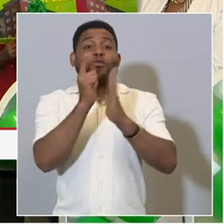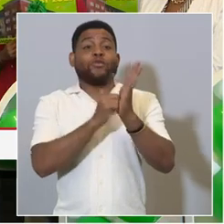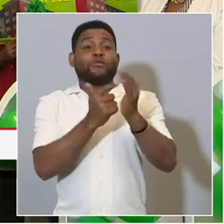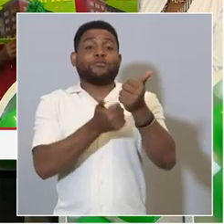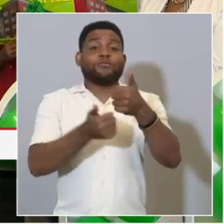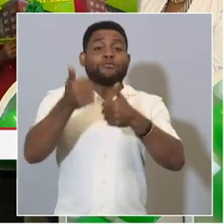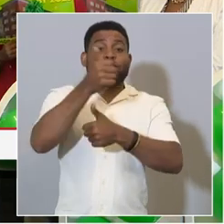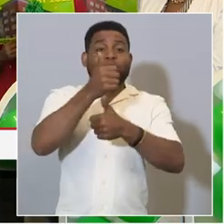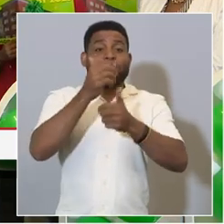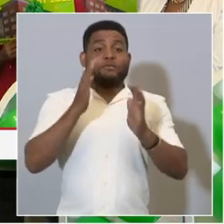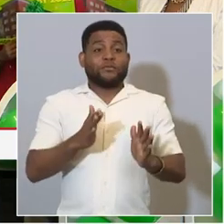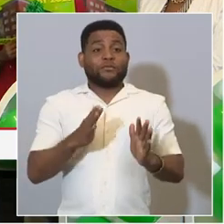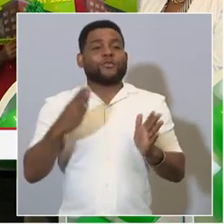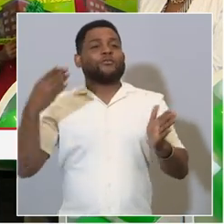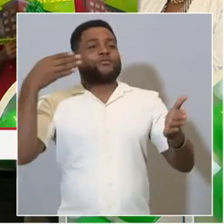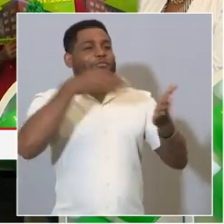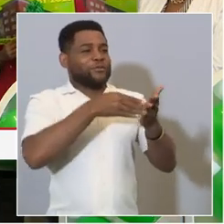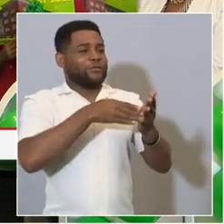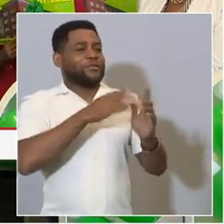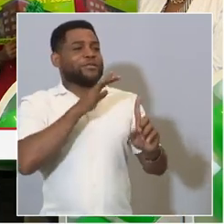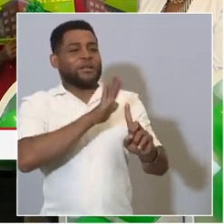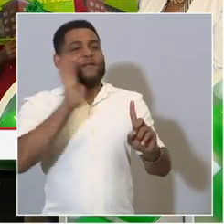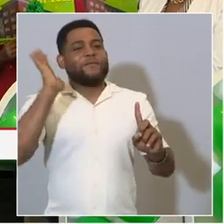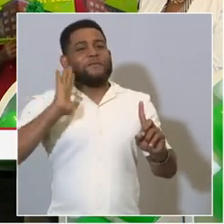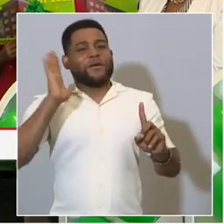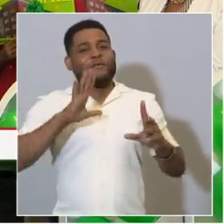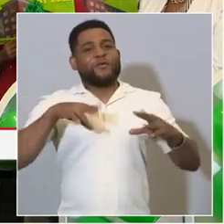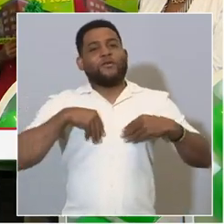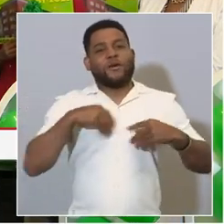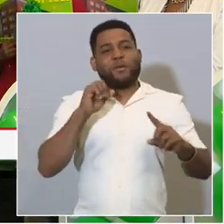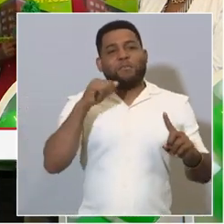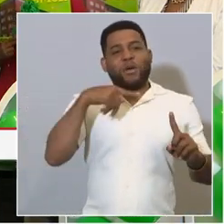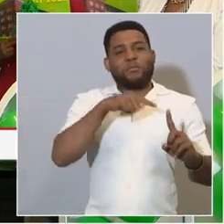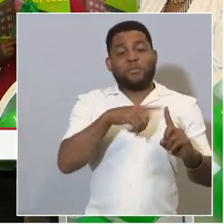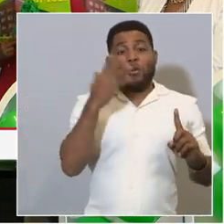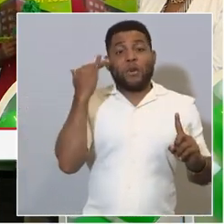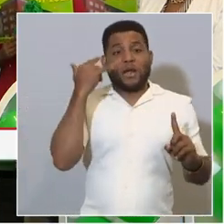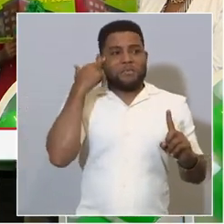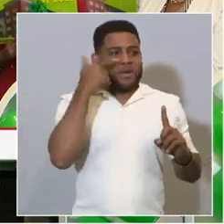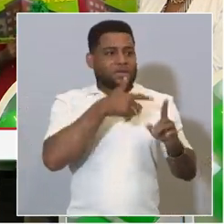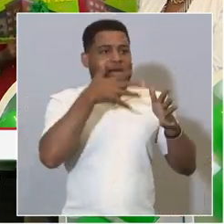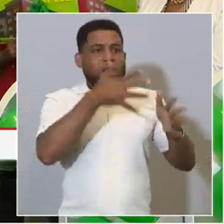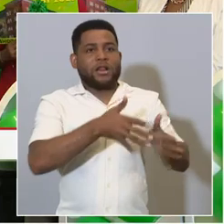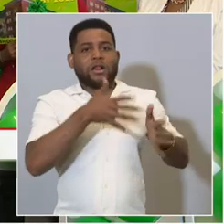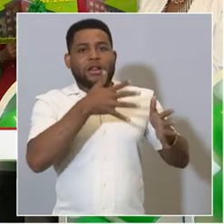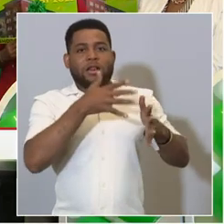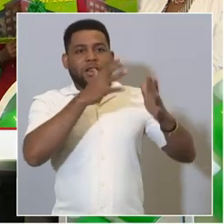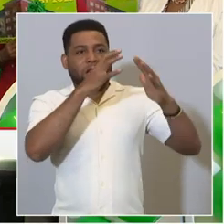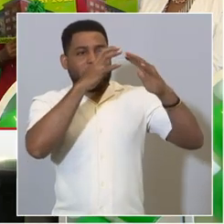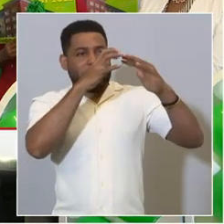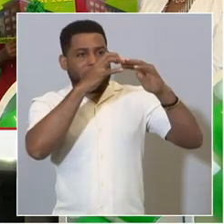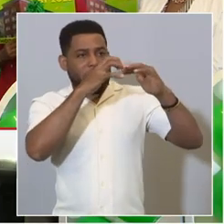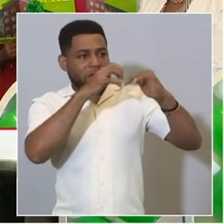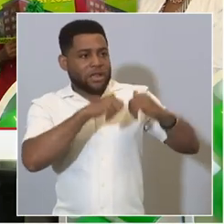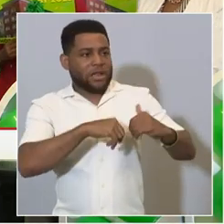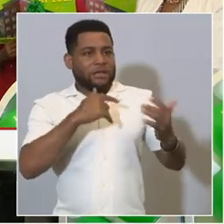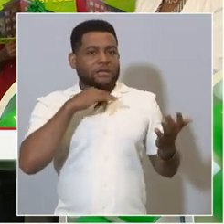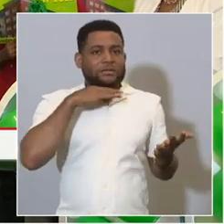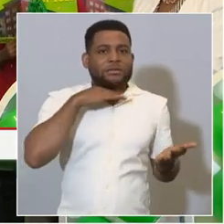a long-running pattern of neglect, dangerous living conditions, and extensive housing code